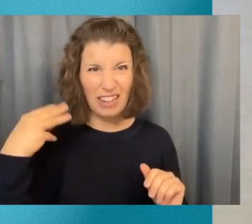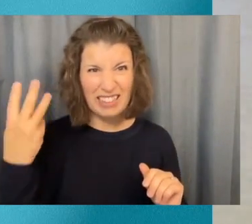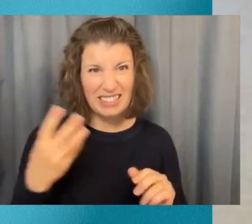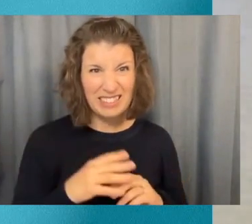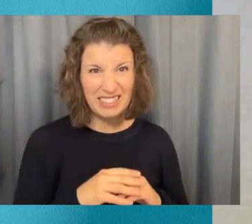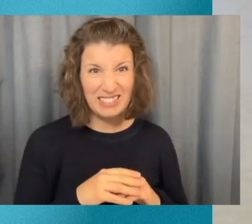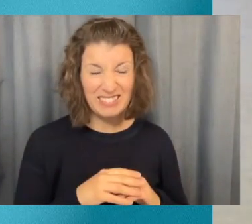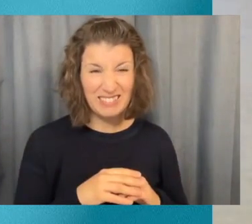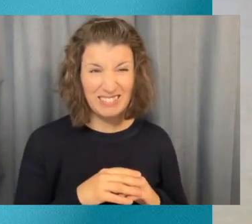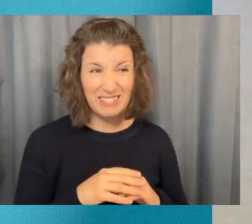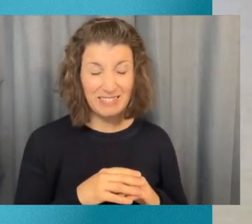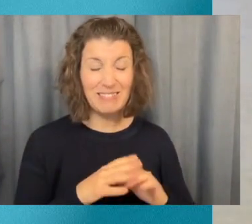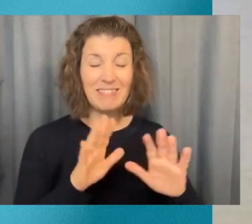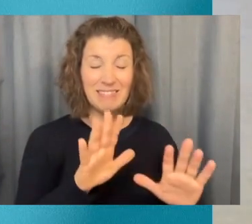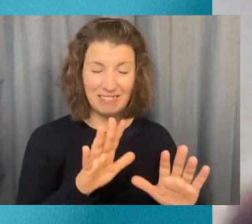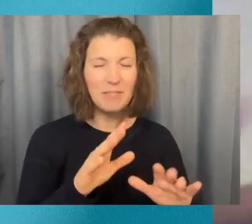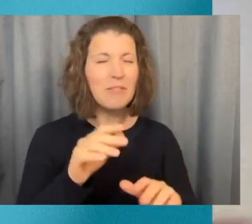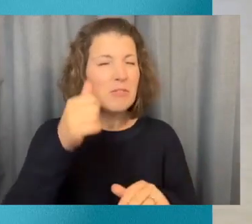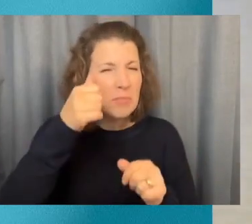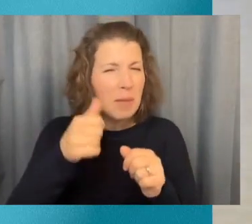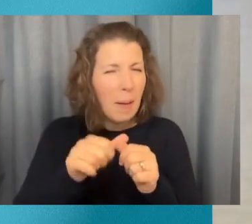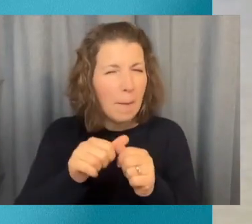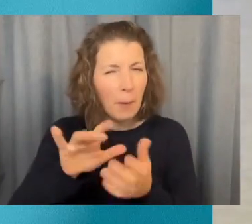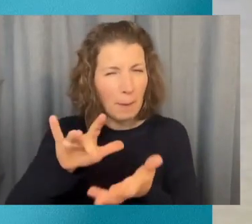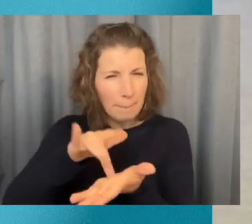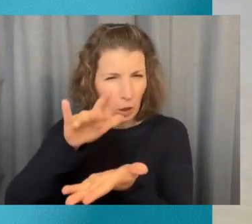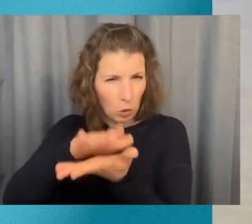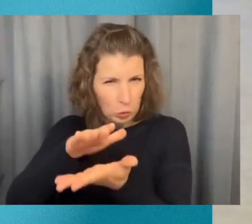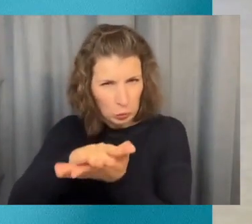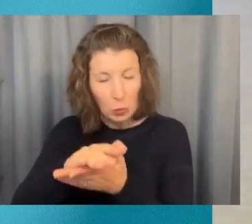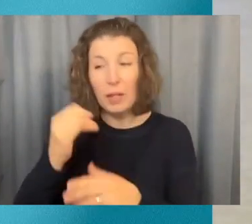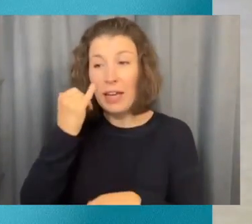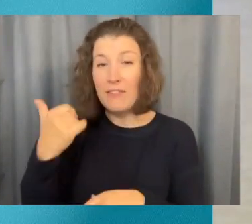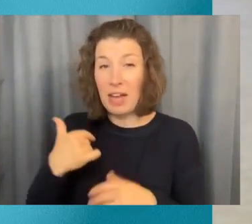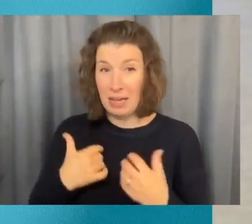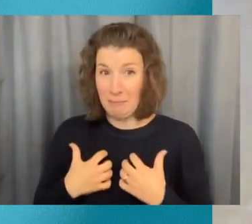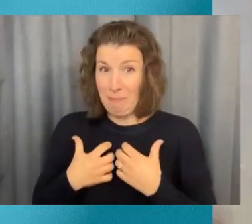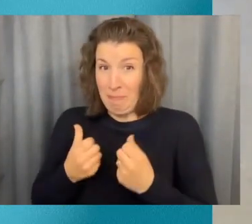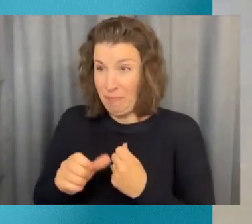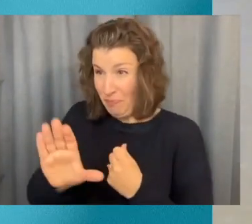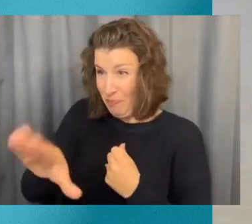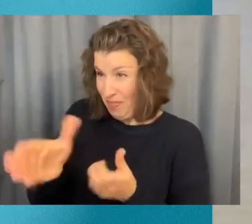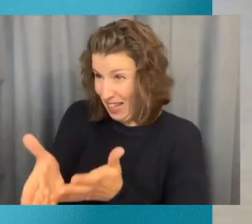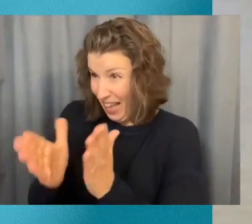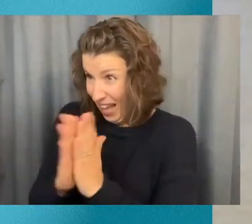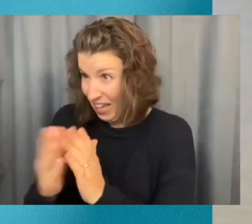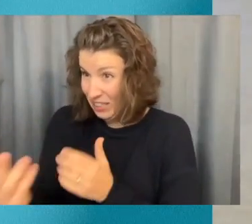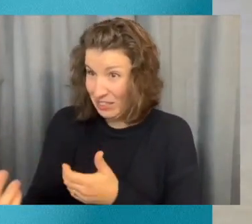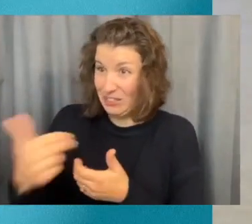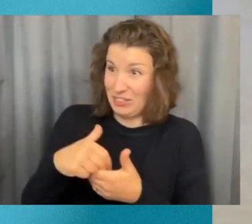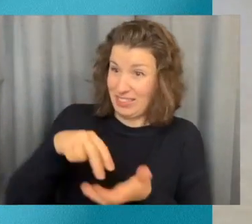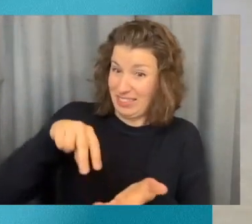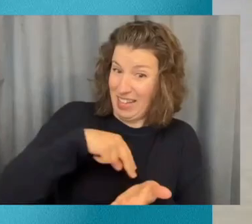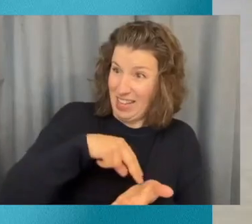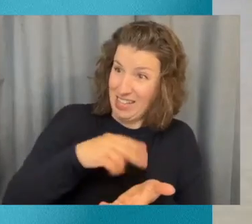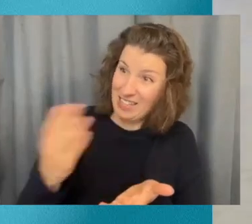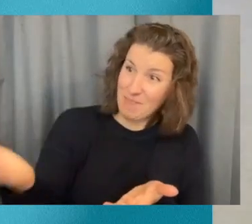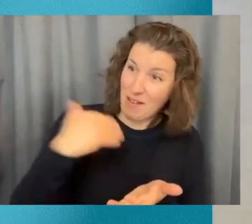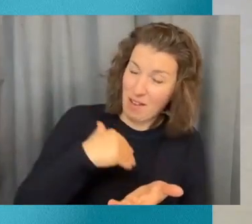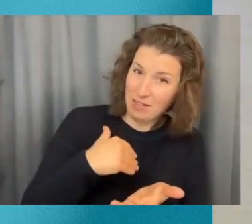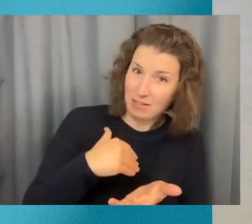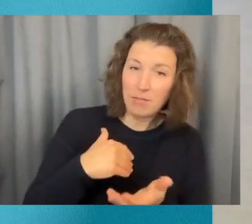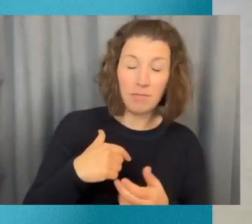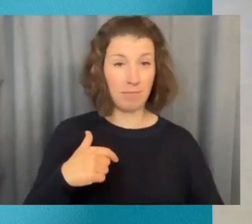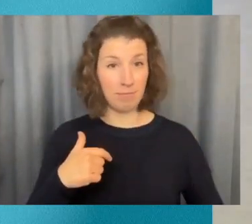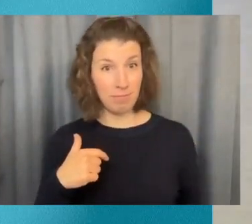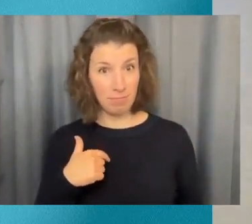In retrospect, in middle school, when I did every now and again get up the courage to ask someone to go dance, I sounded crazy. I would, in fact,